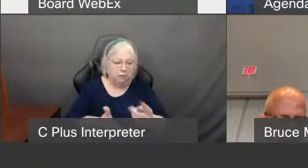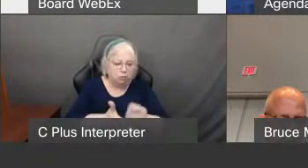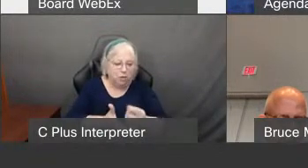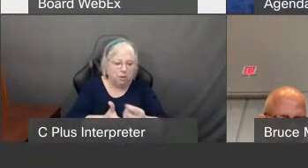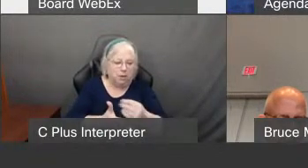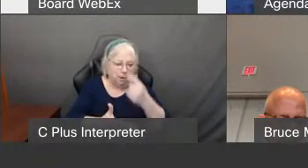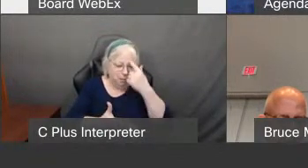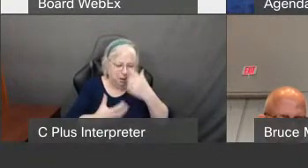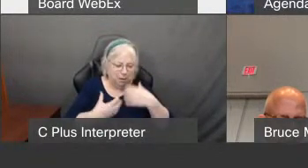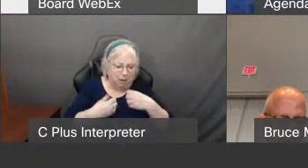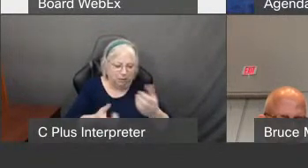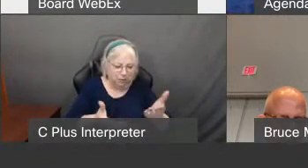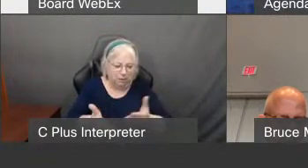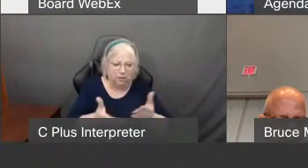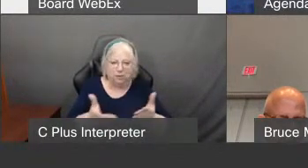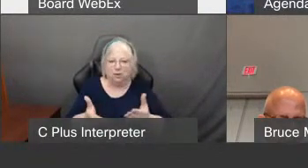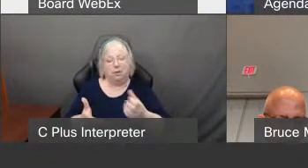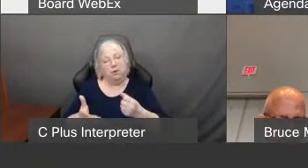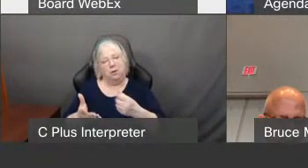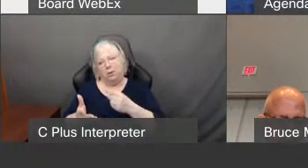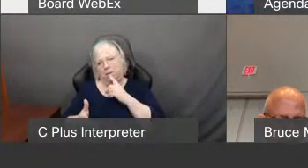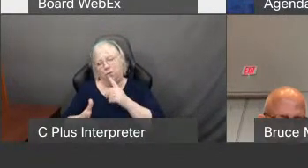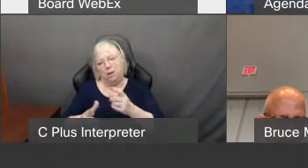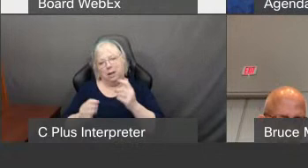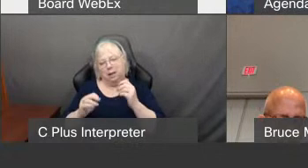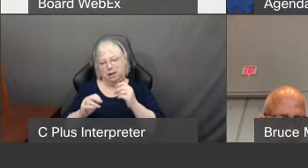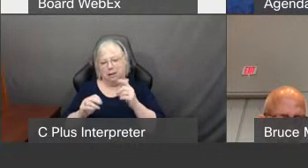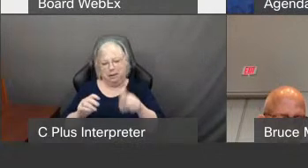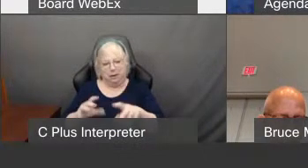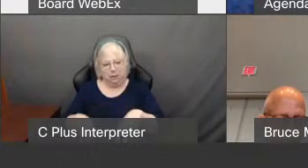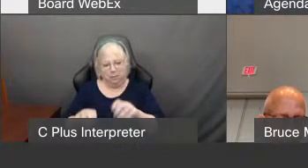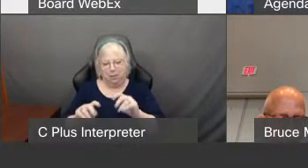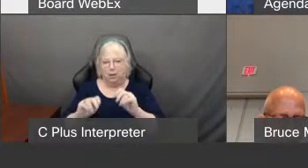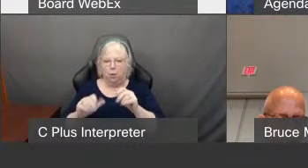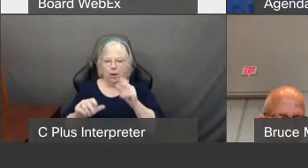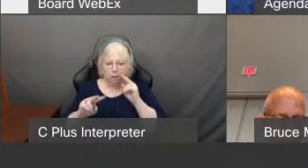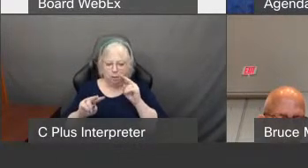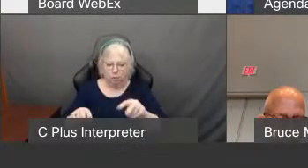think we need to really take a quick look at how we're still utilizing